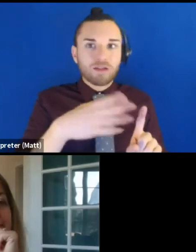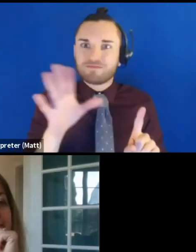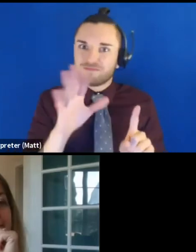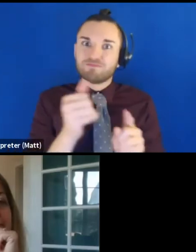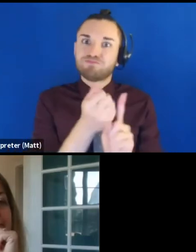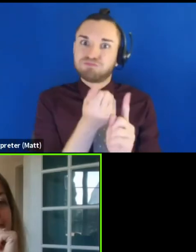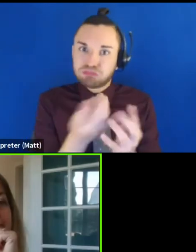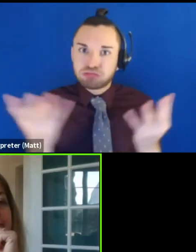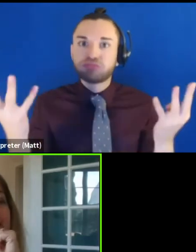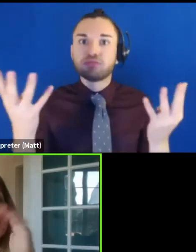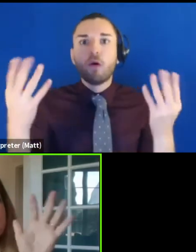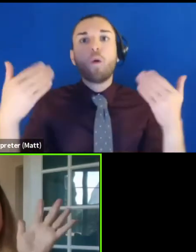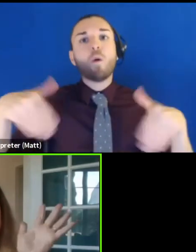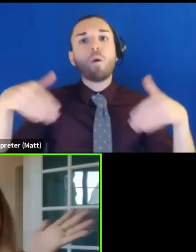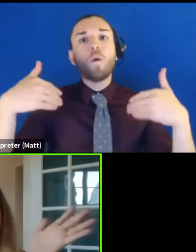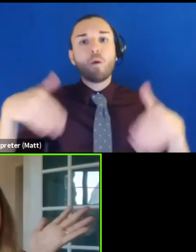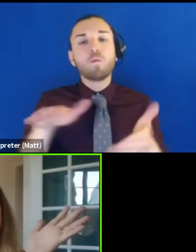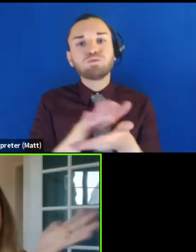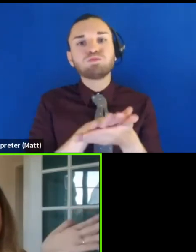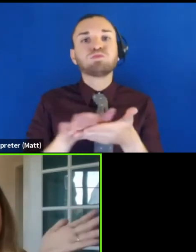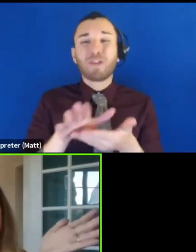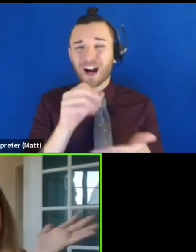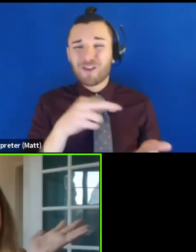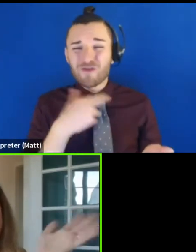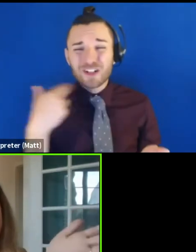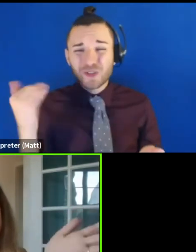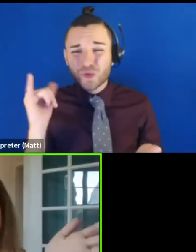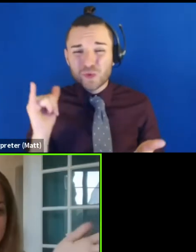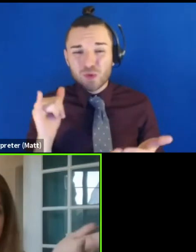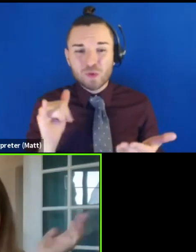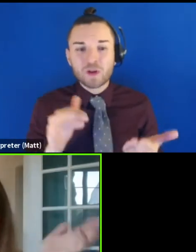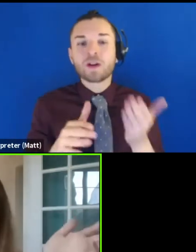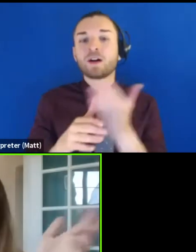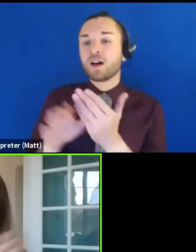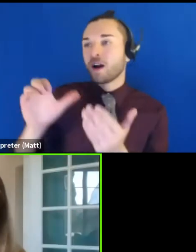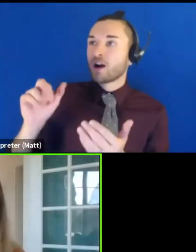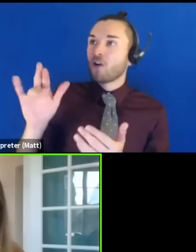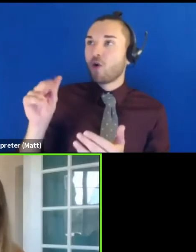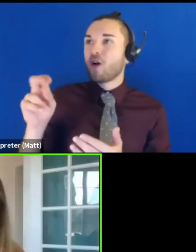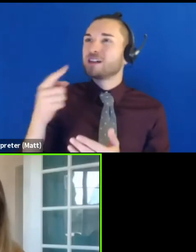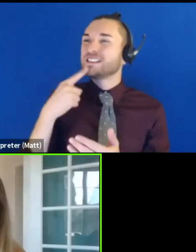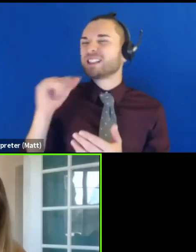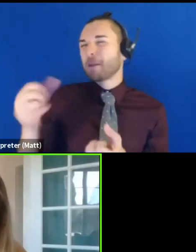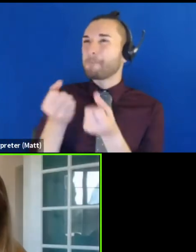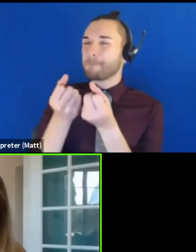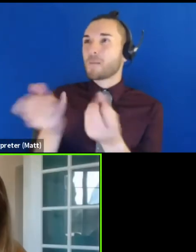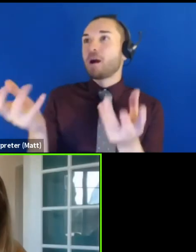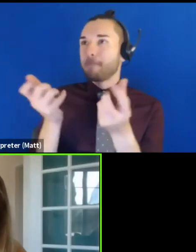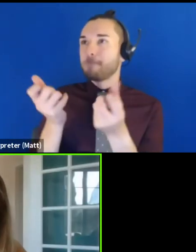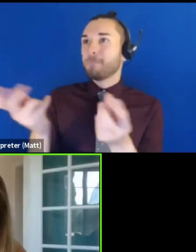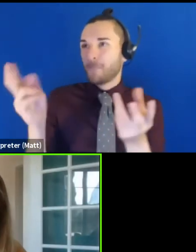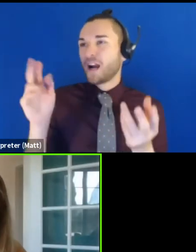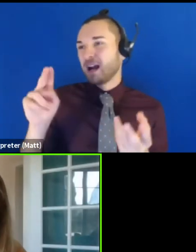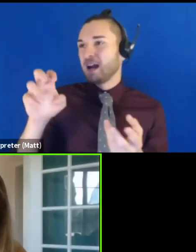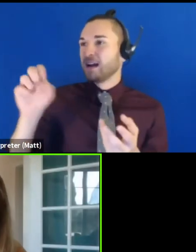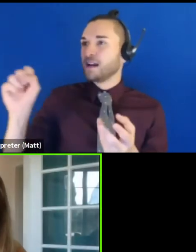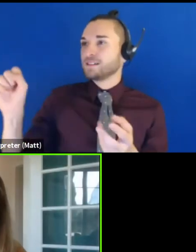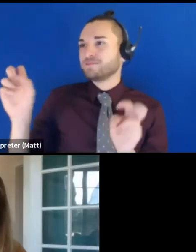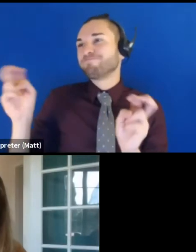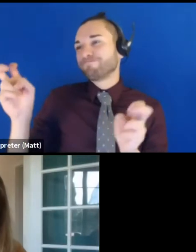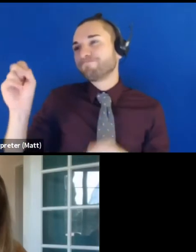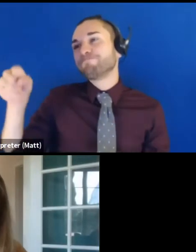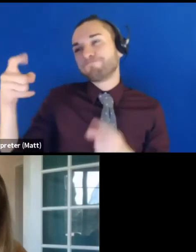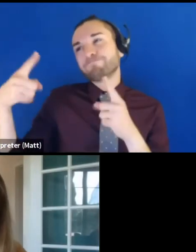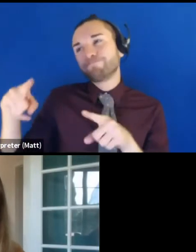specific and take risks. And the manyness. The manyness. The manyness. Yeah. Okay. Great.